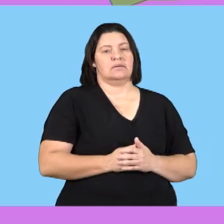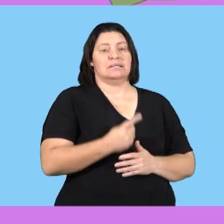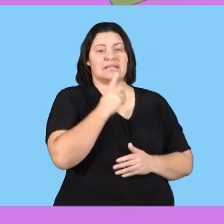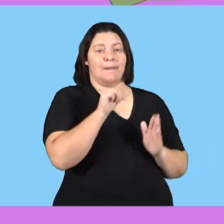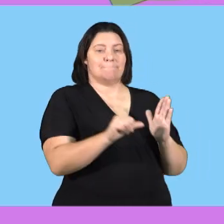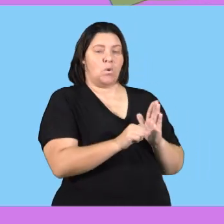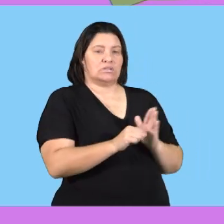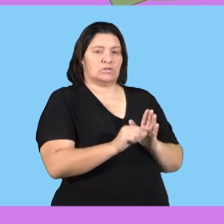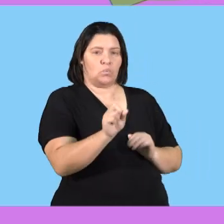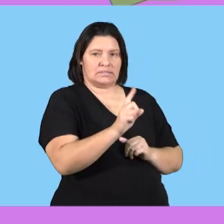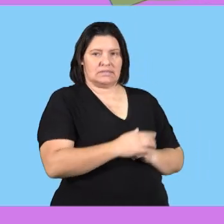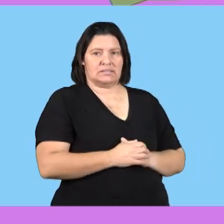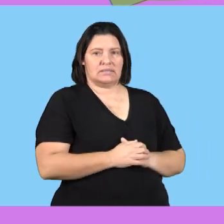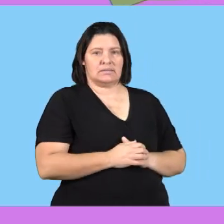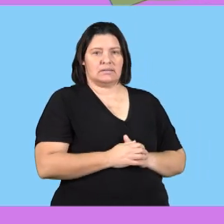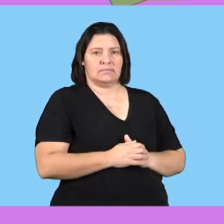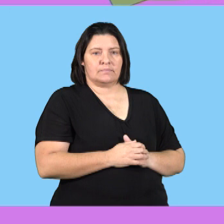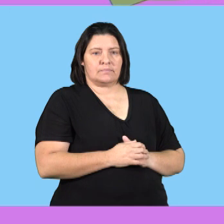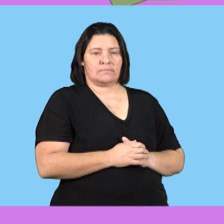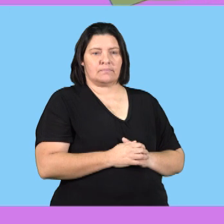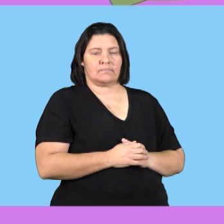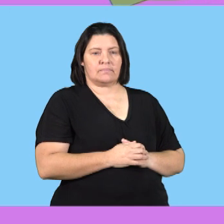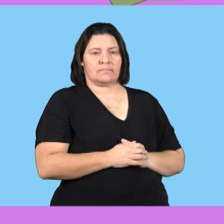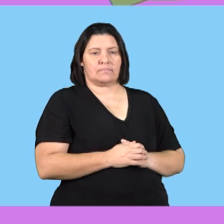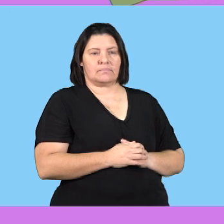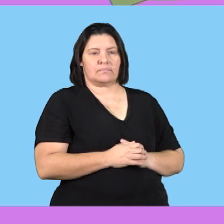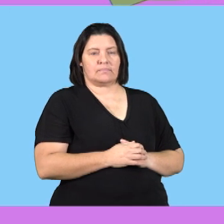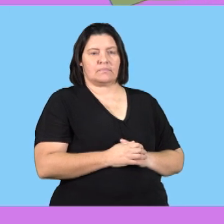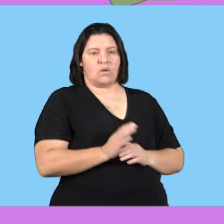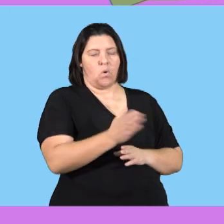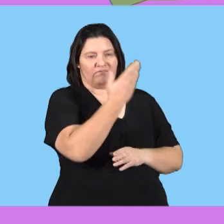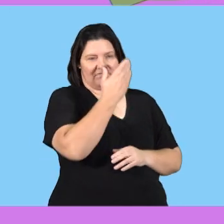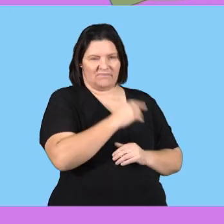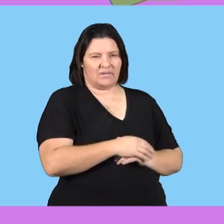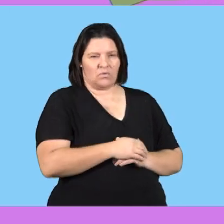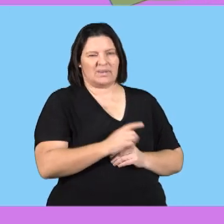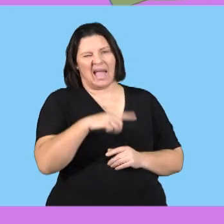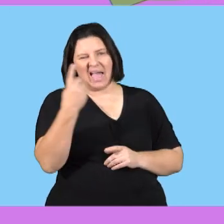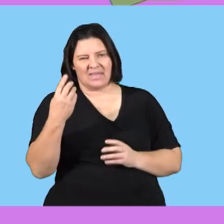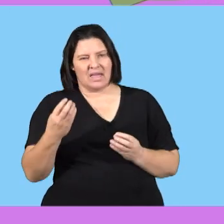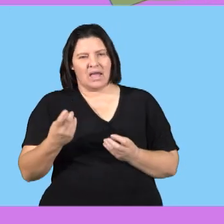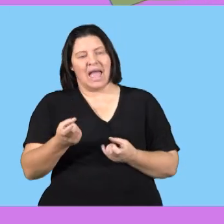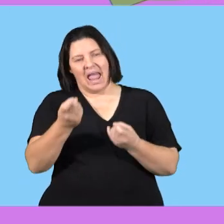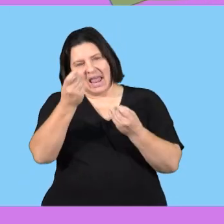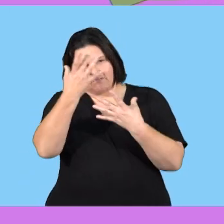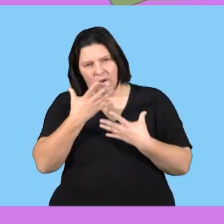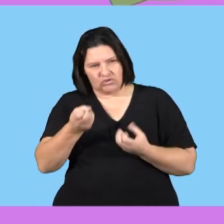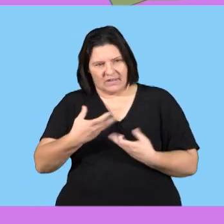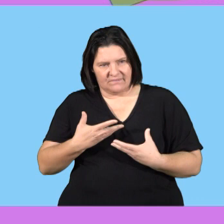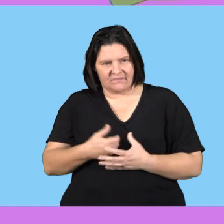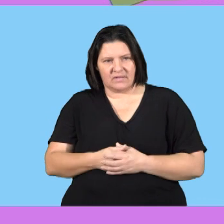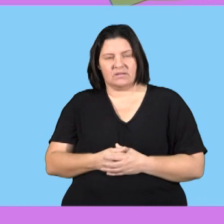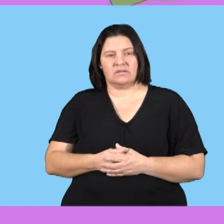What did we say is important here? All right, let's quickly just see. All right, let me just take that out because there are some other